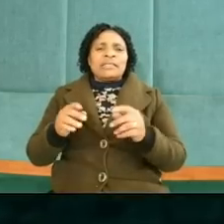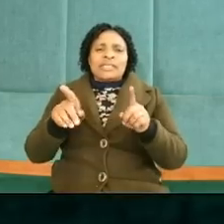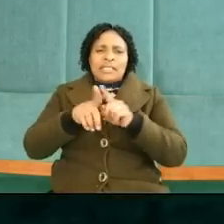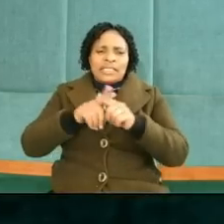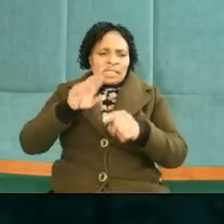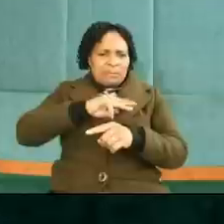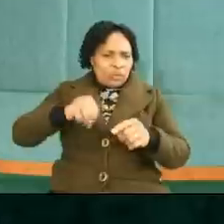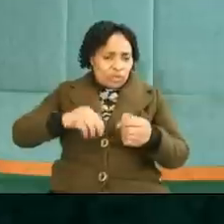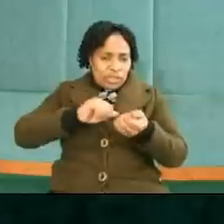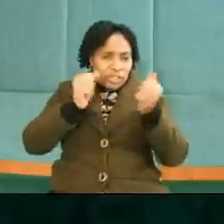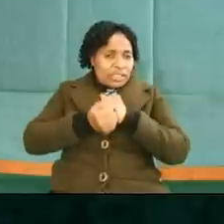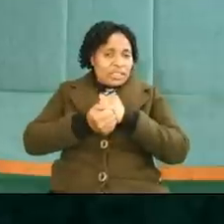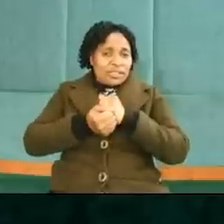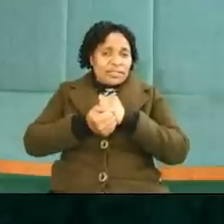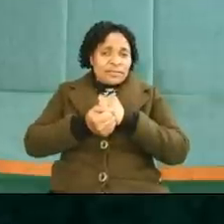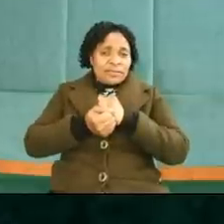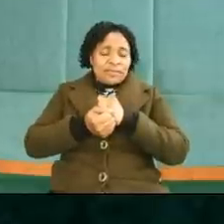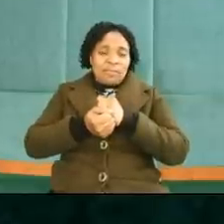Has the mission changed?